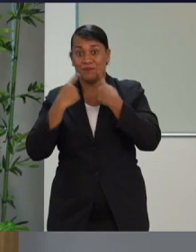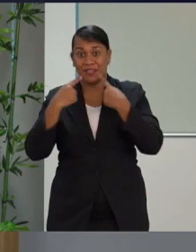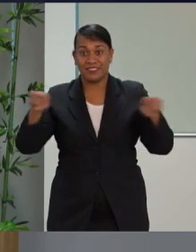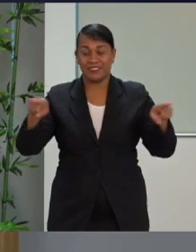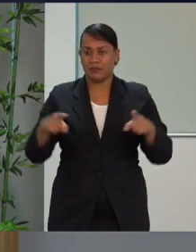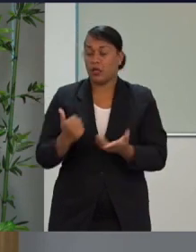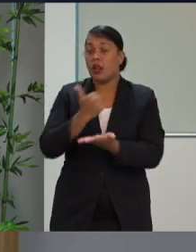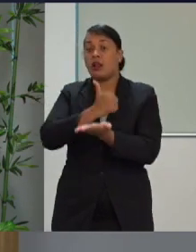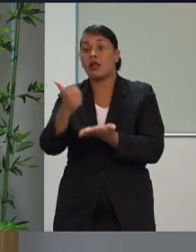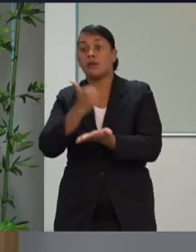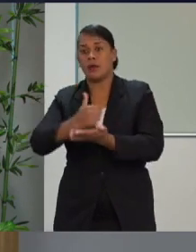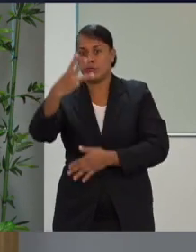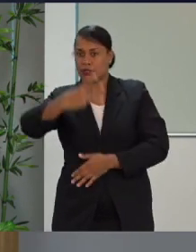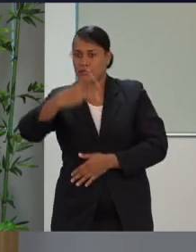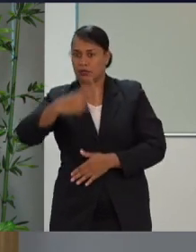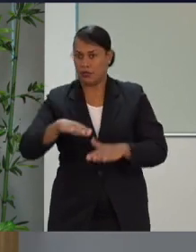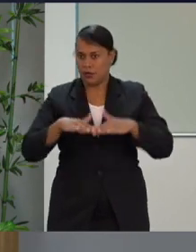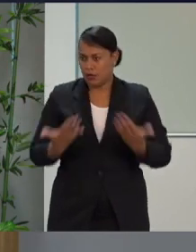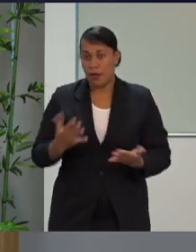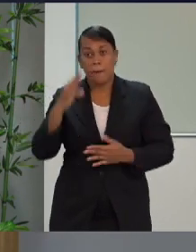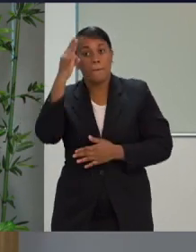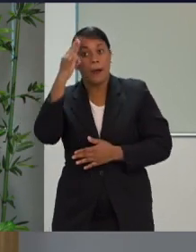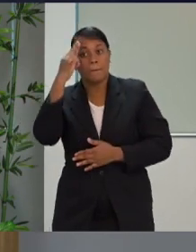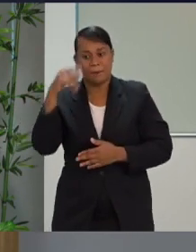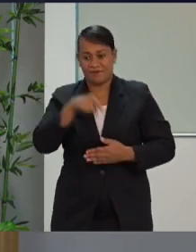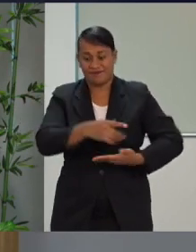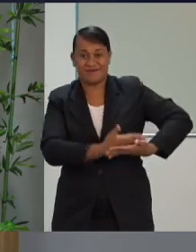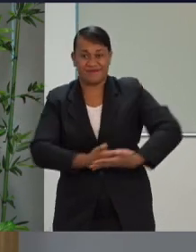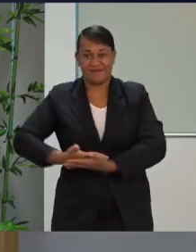mother of case 3,